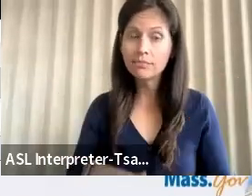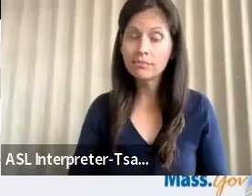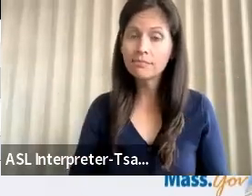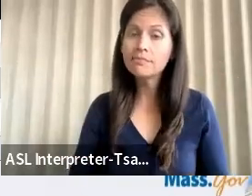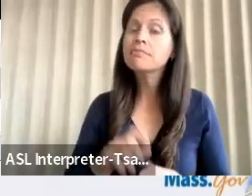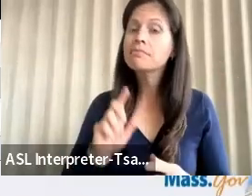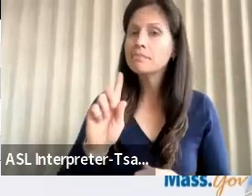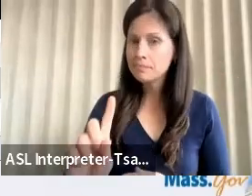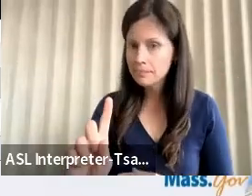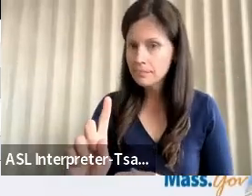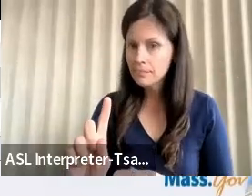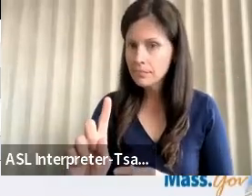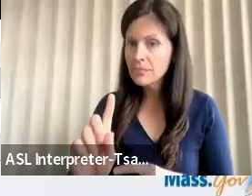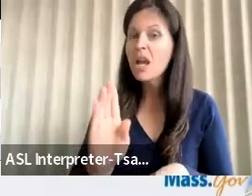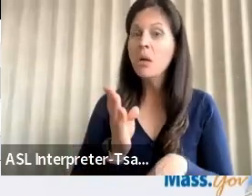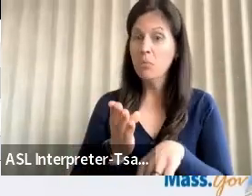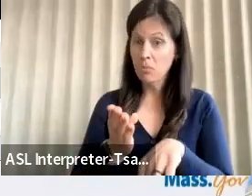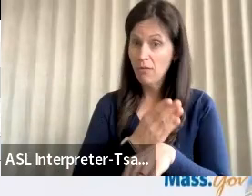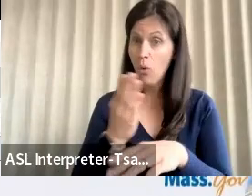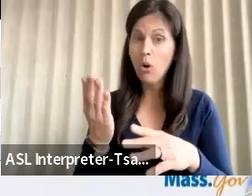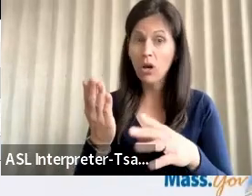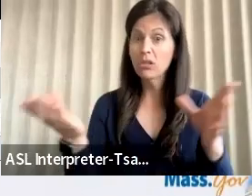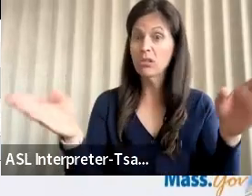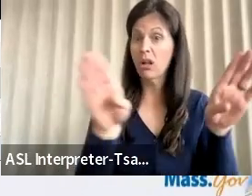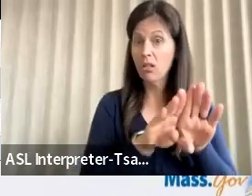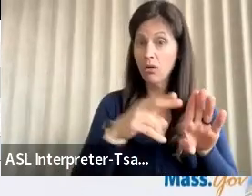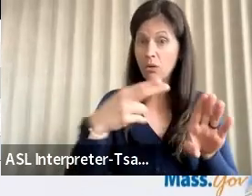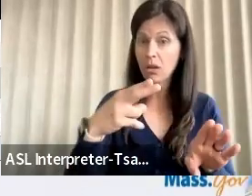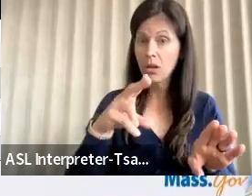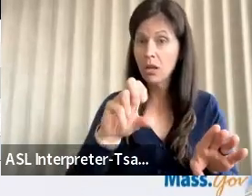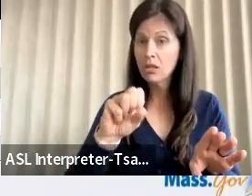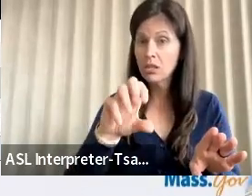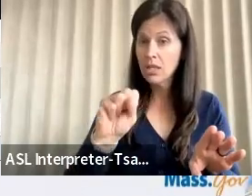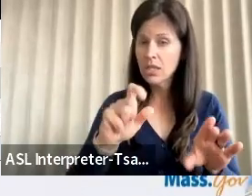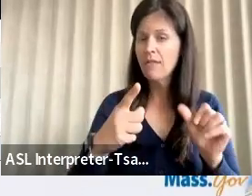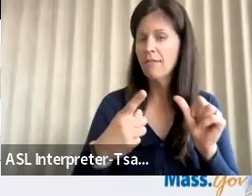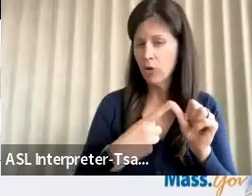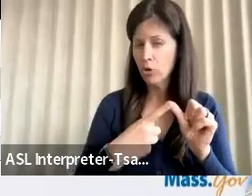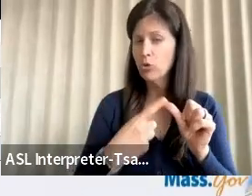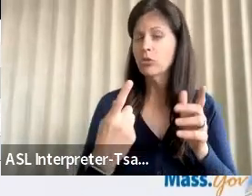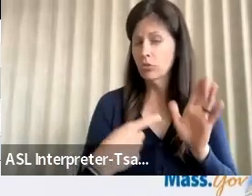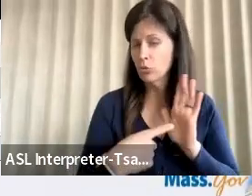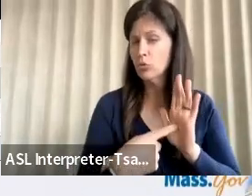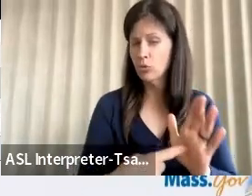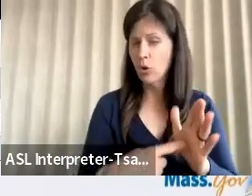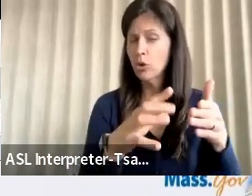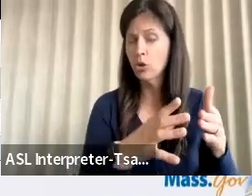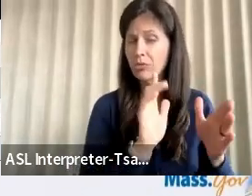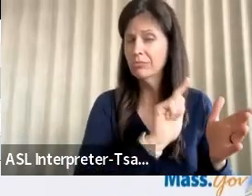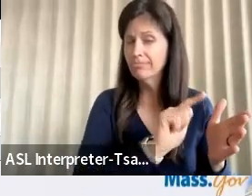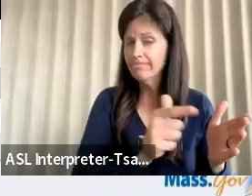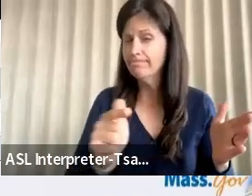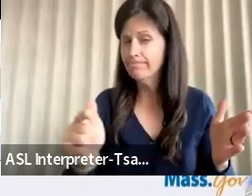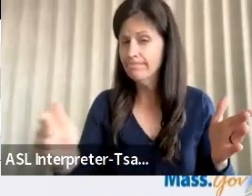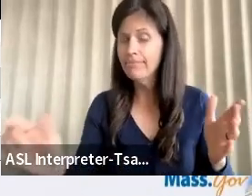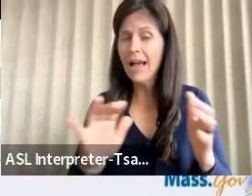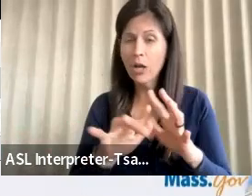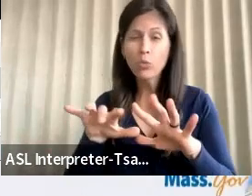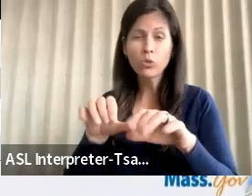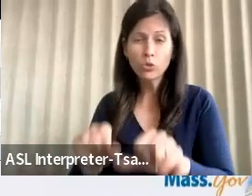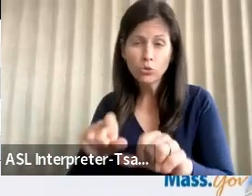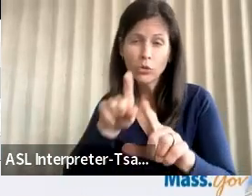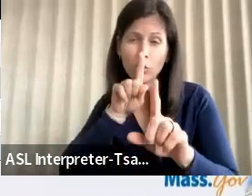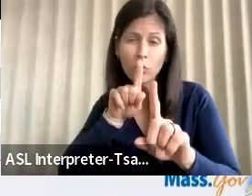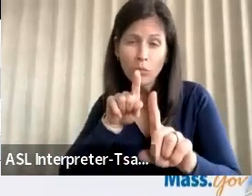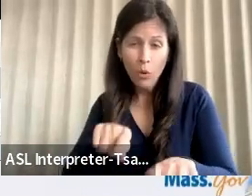But before we exit HCSIS, let's show you the pathway to reach restraint management reports from the